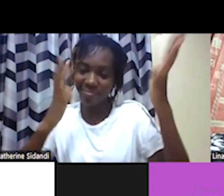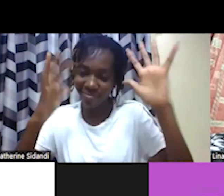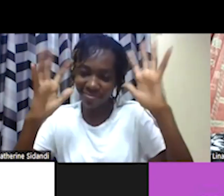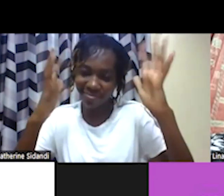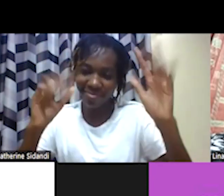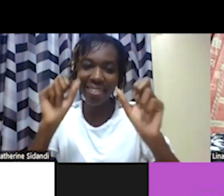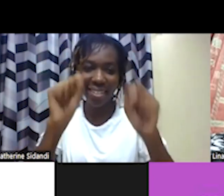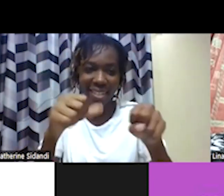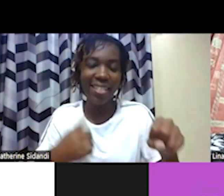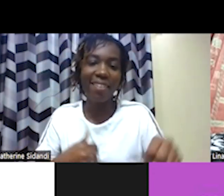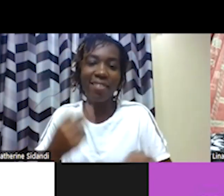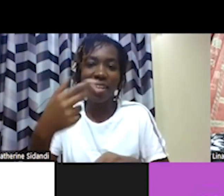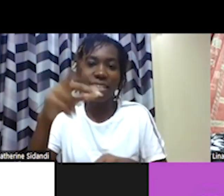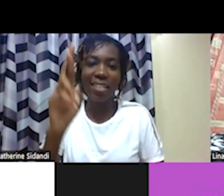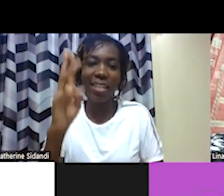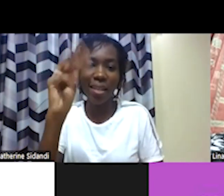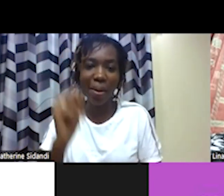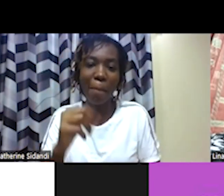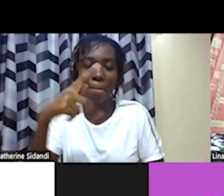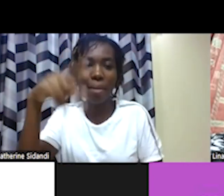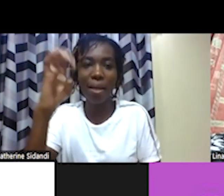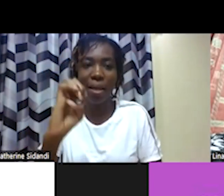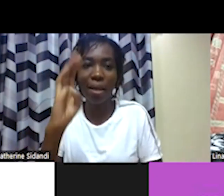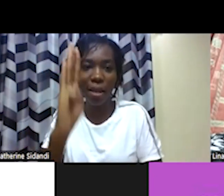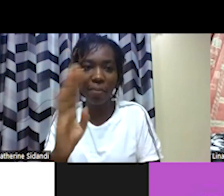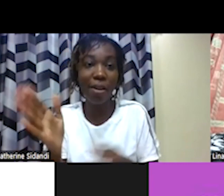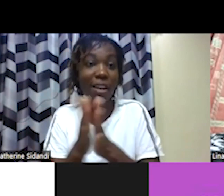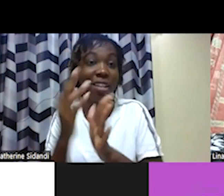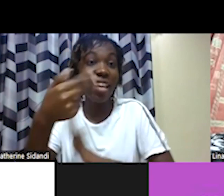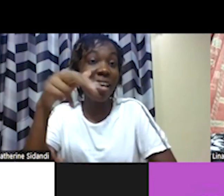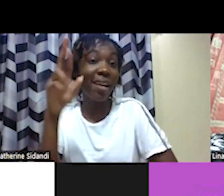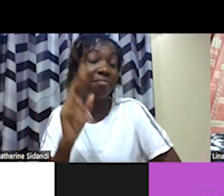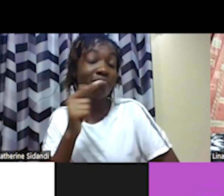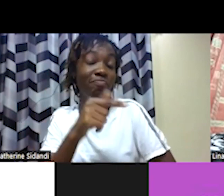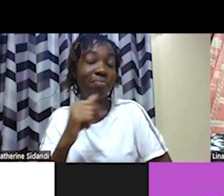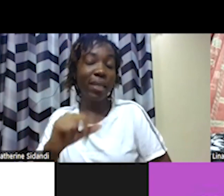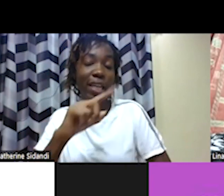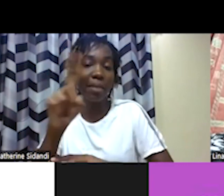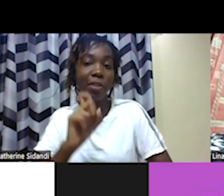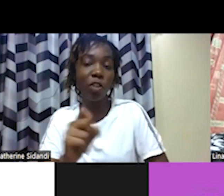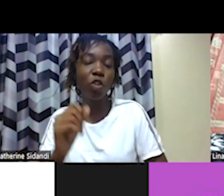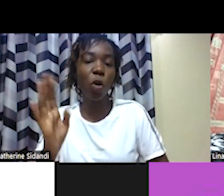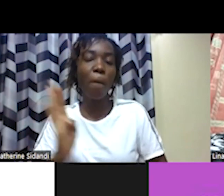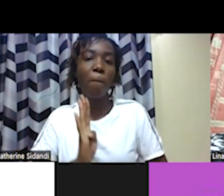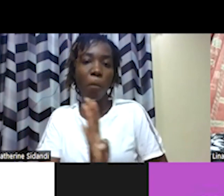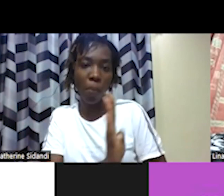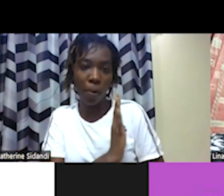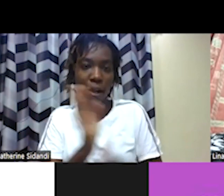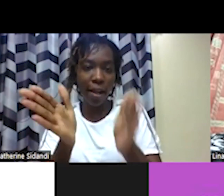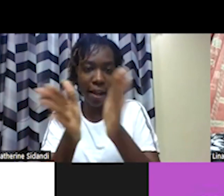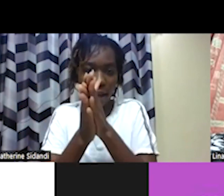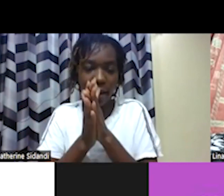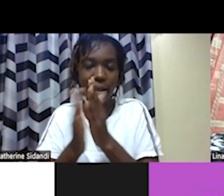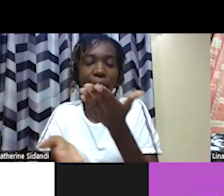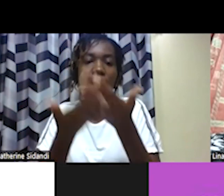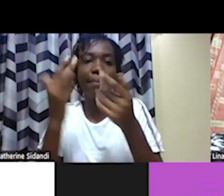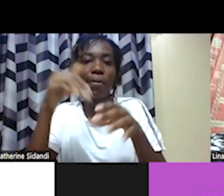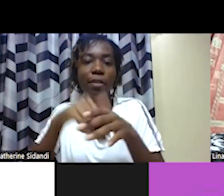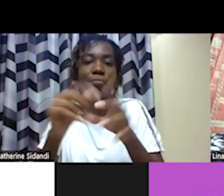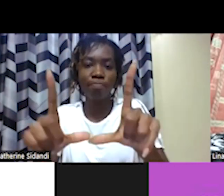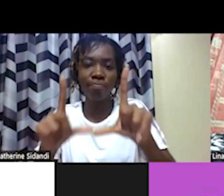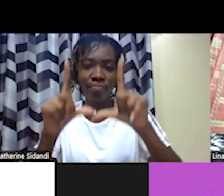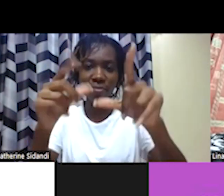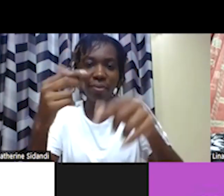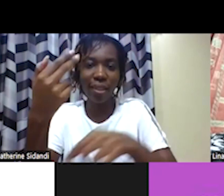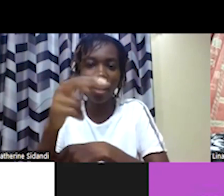have HRMPEB. HRMPEB is the Human Resource Examination Body, which helps in certifying HR. So if